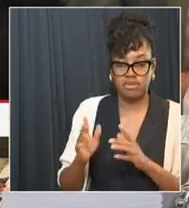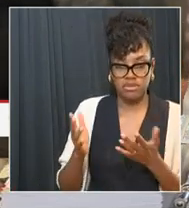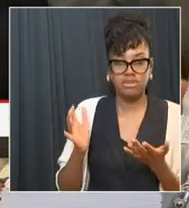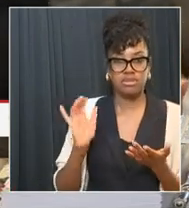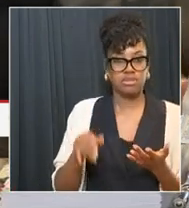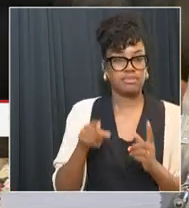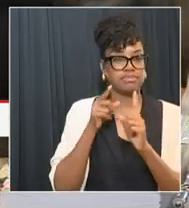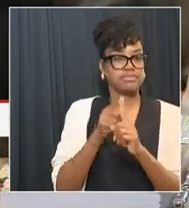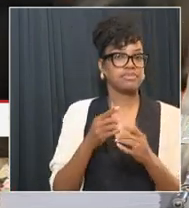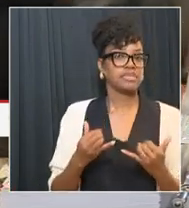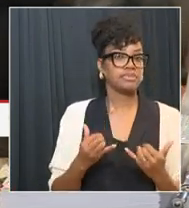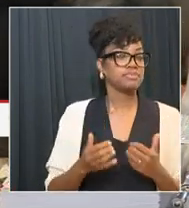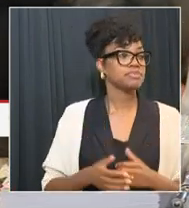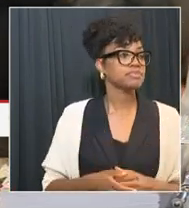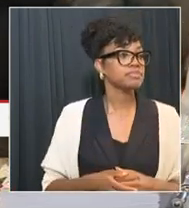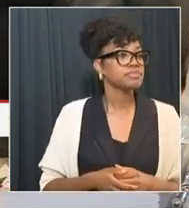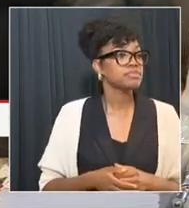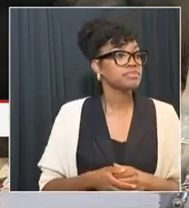about